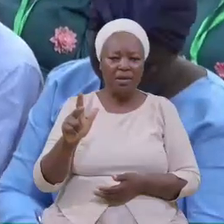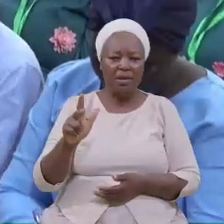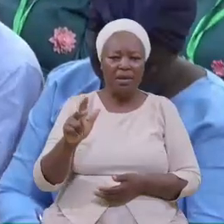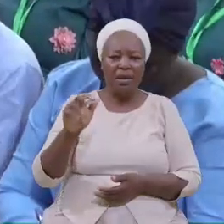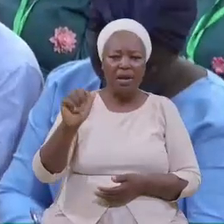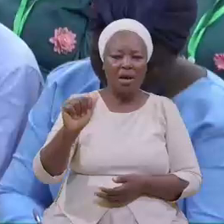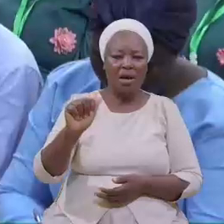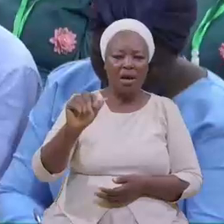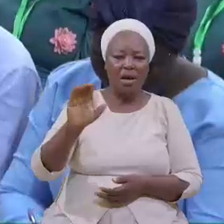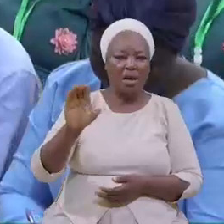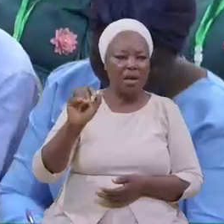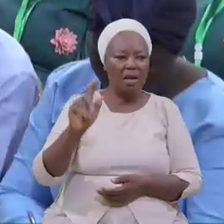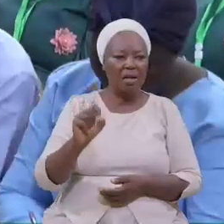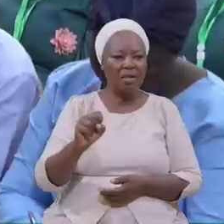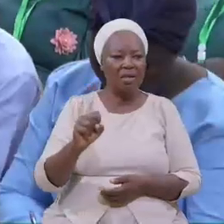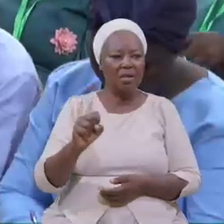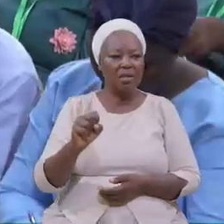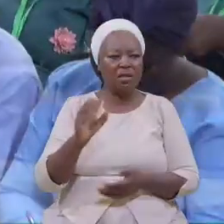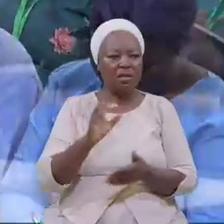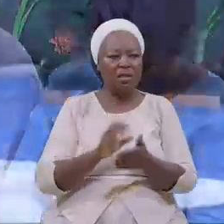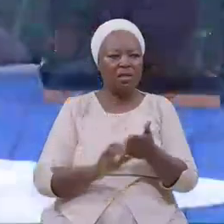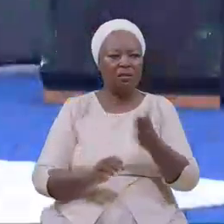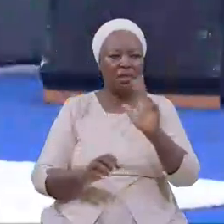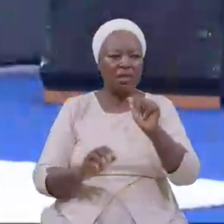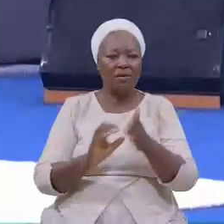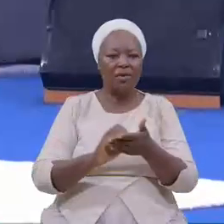Acts chapter 13, verse 23.